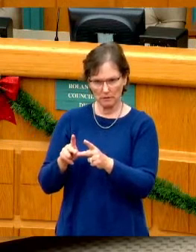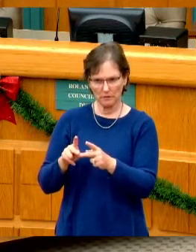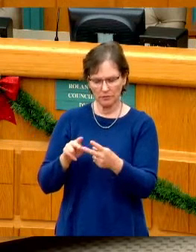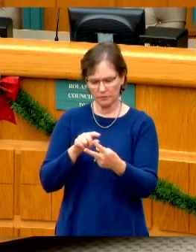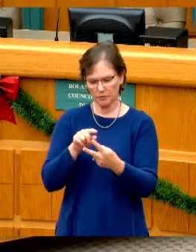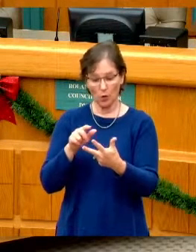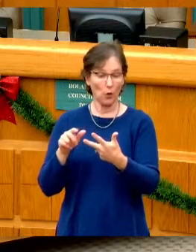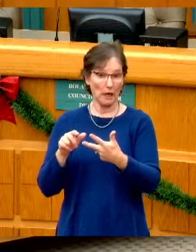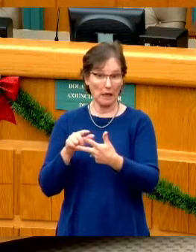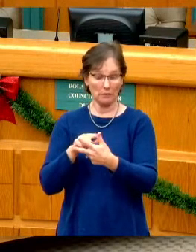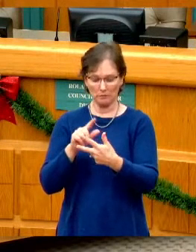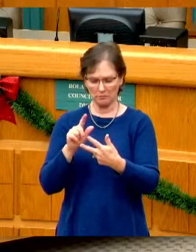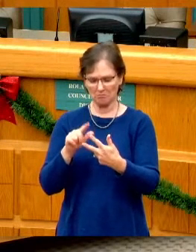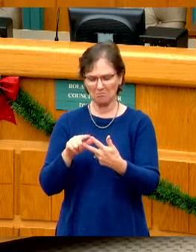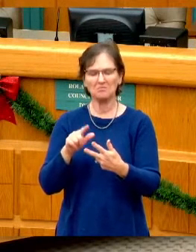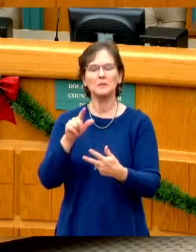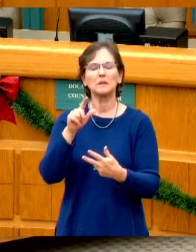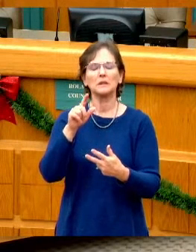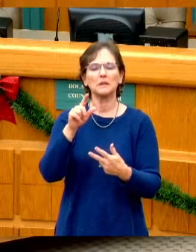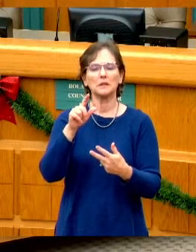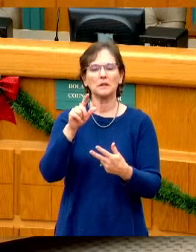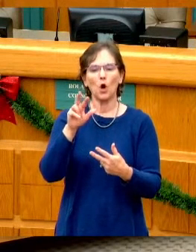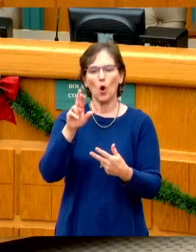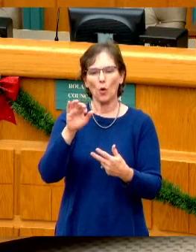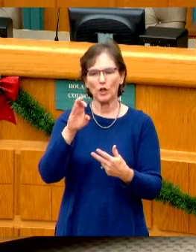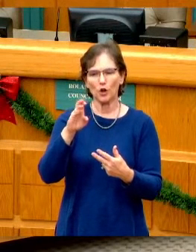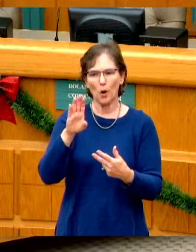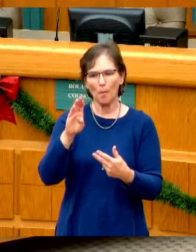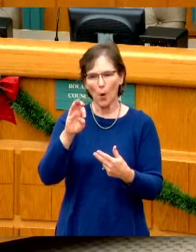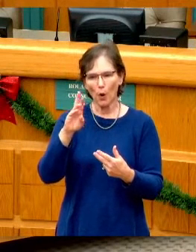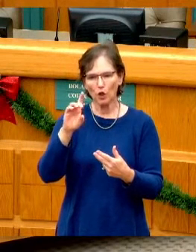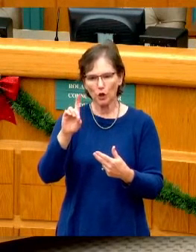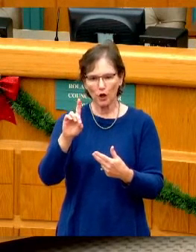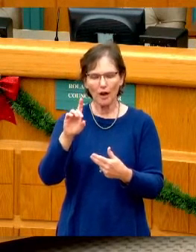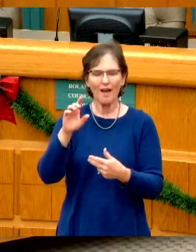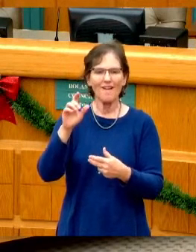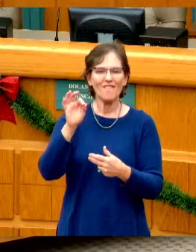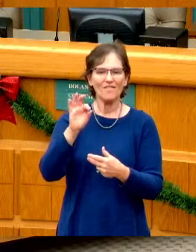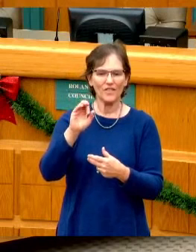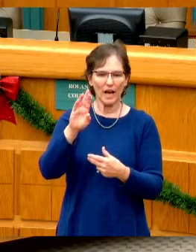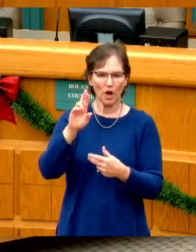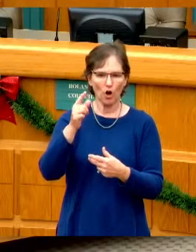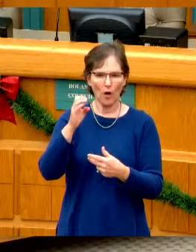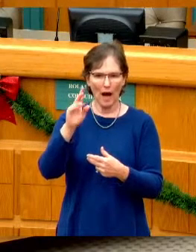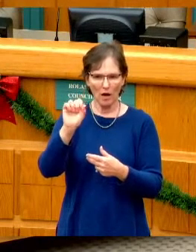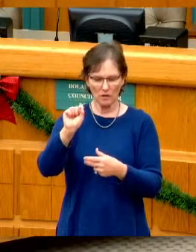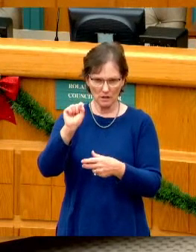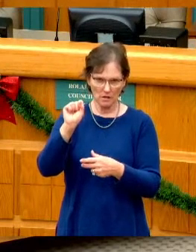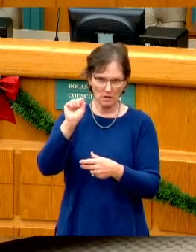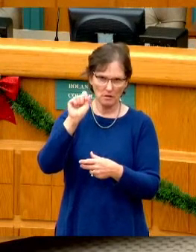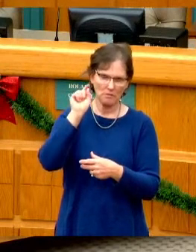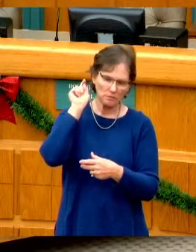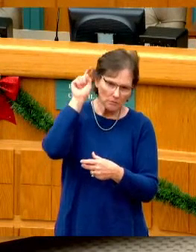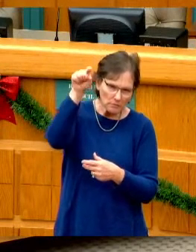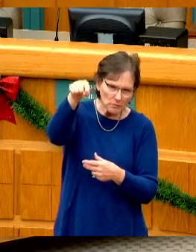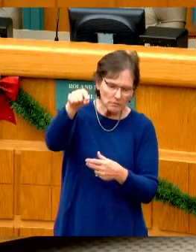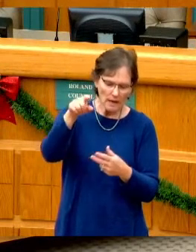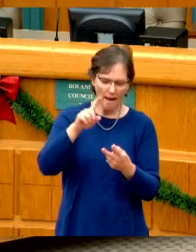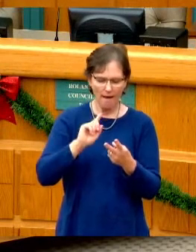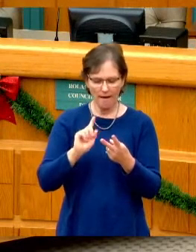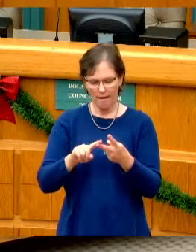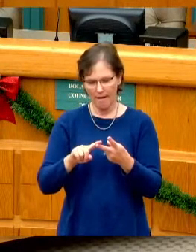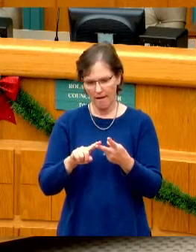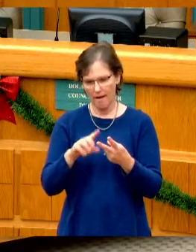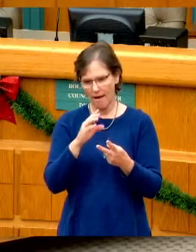we're also looking at other venues. Vaccine distribution will also occur through other vaccine providers throughout Nueces County,